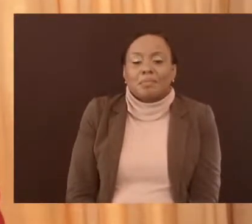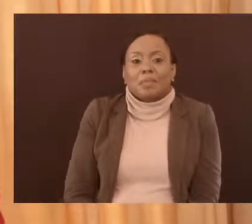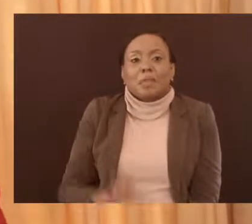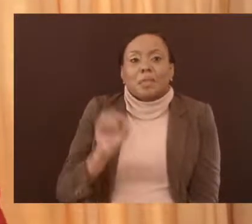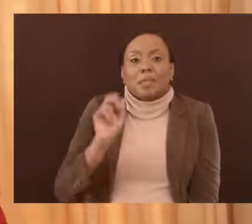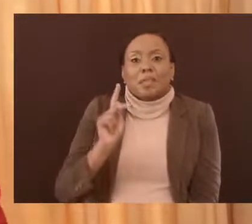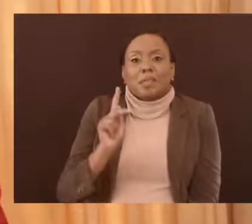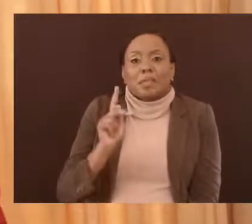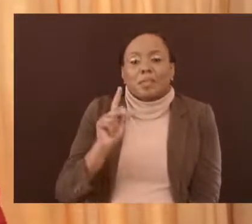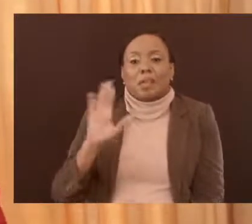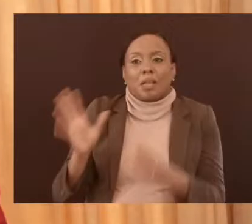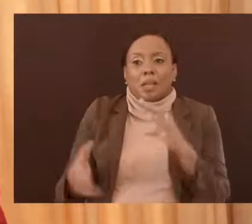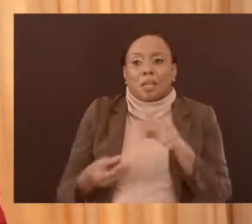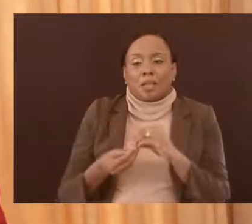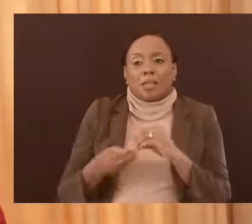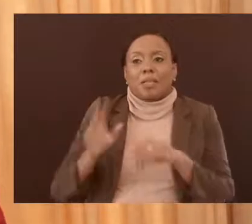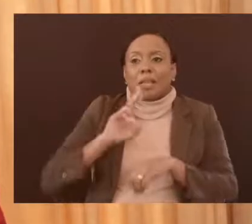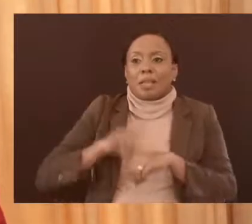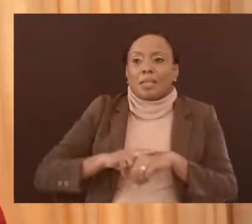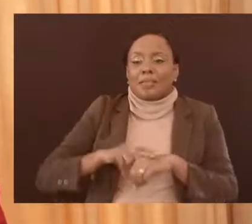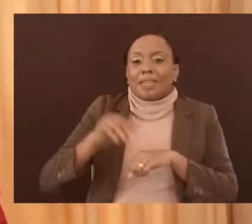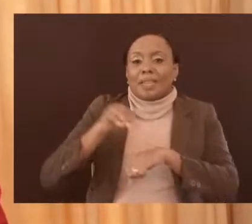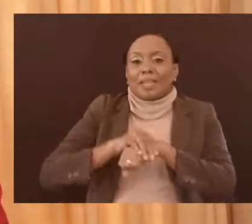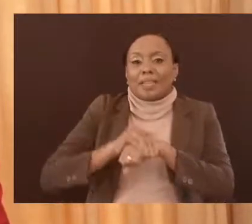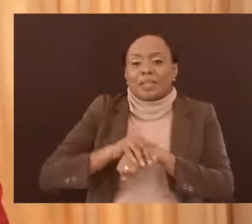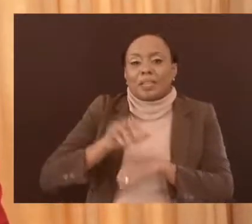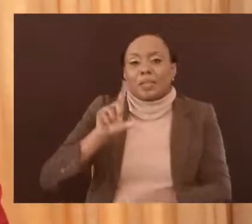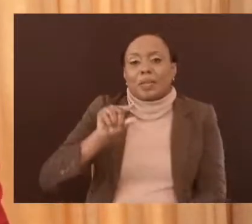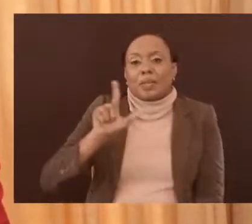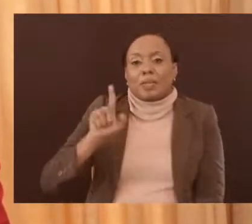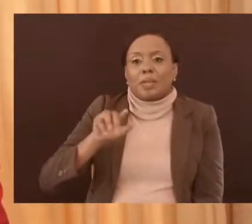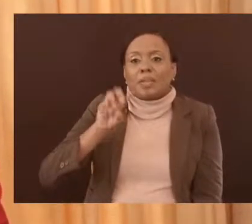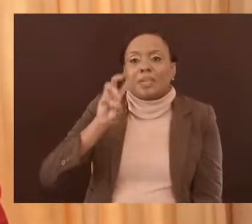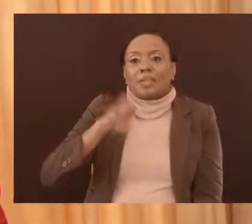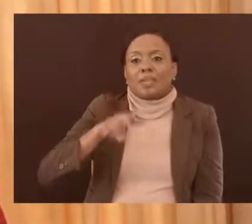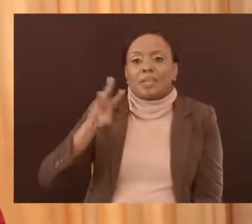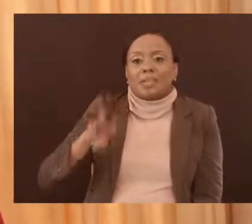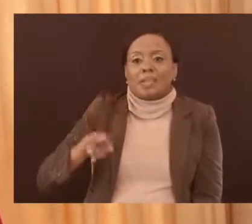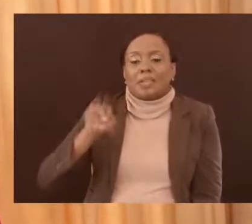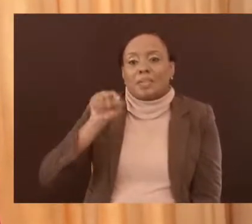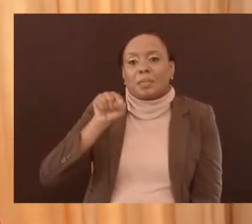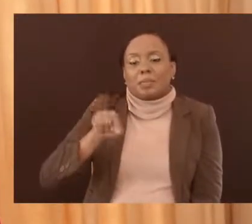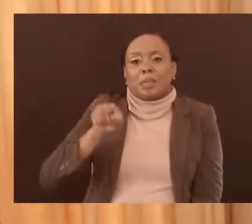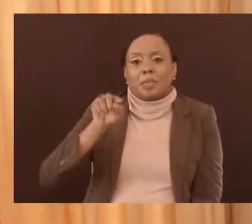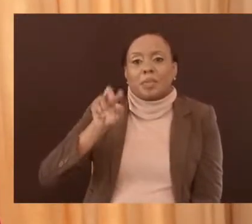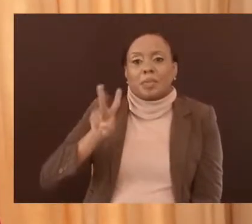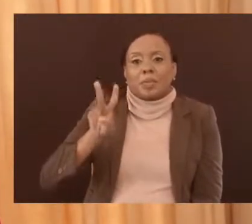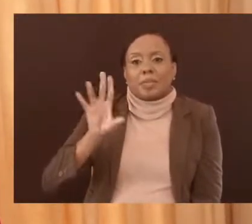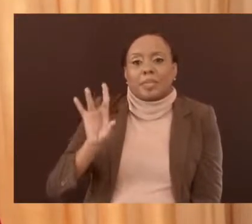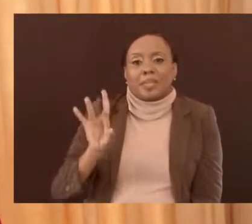Thanks, Wendy. The overall national mean in English for 2021 is 66.28.